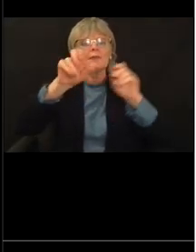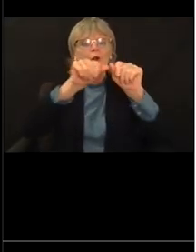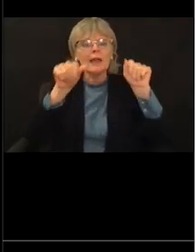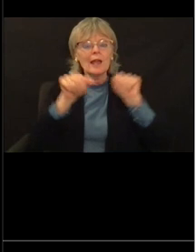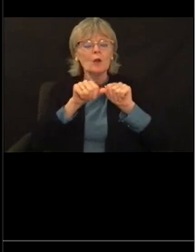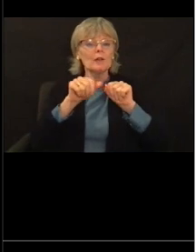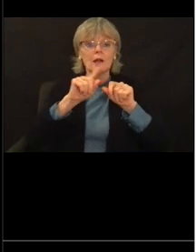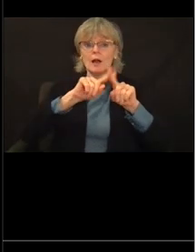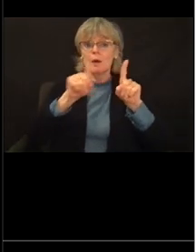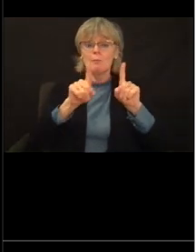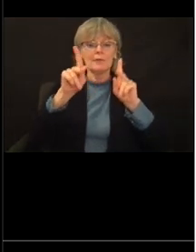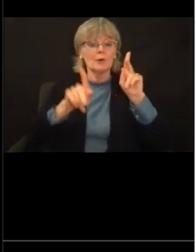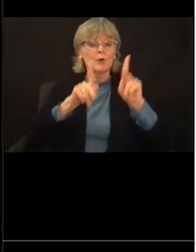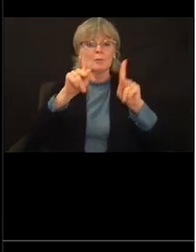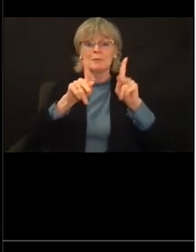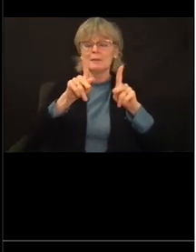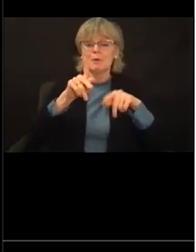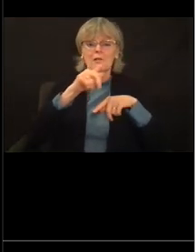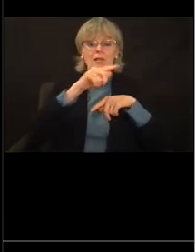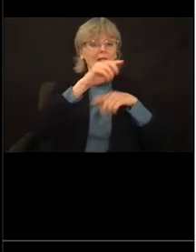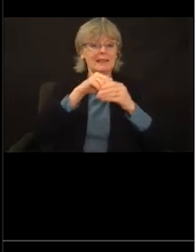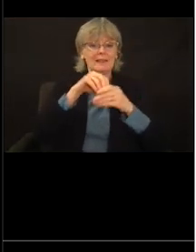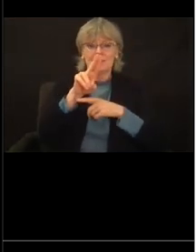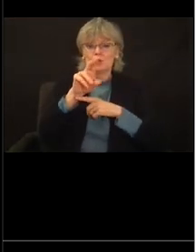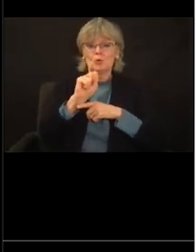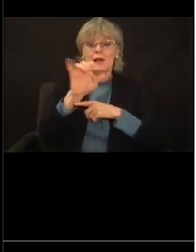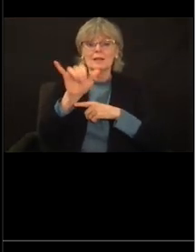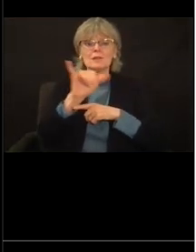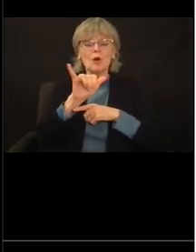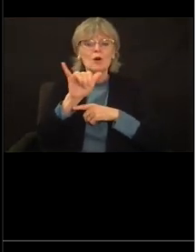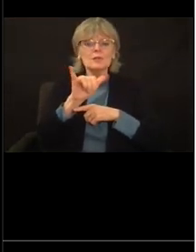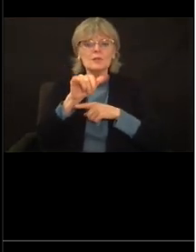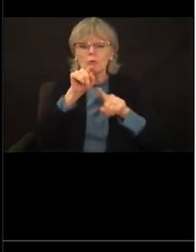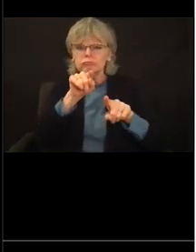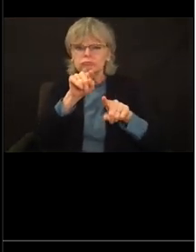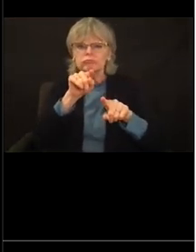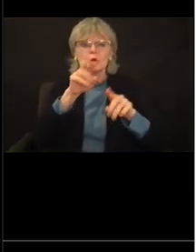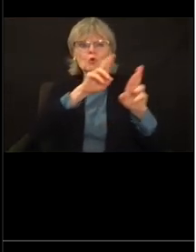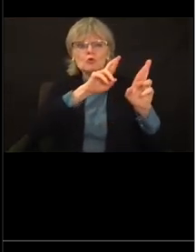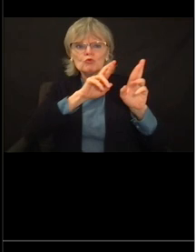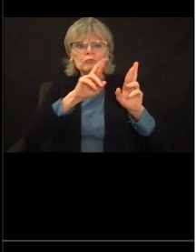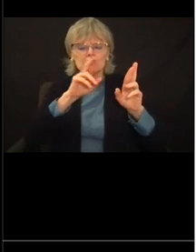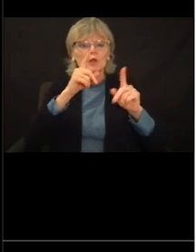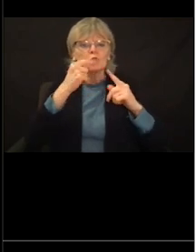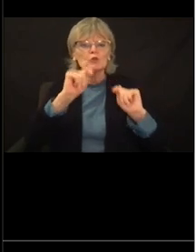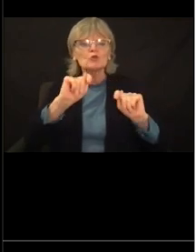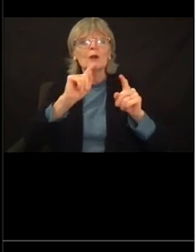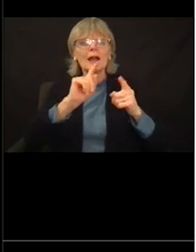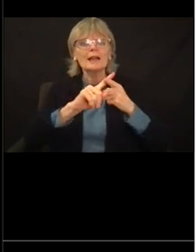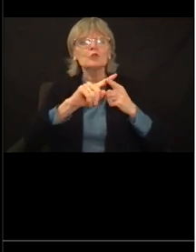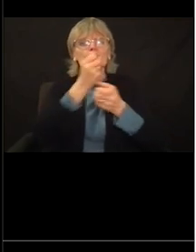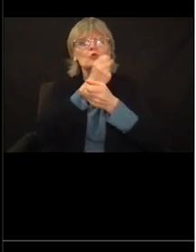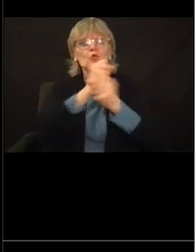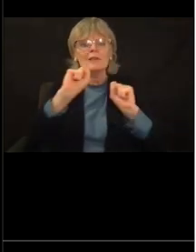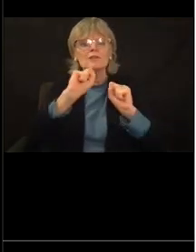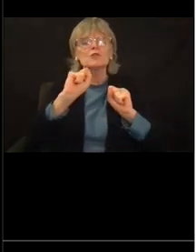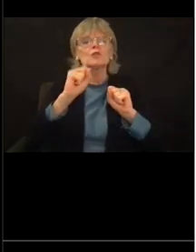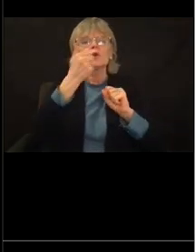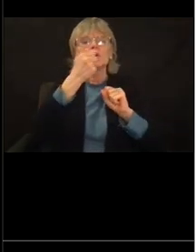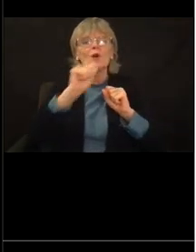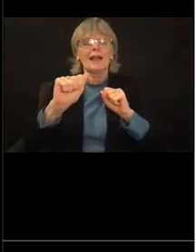all along the coastline in the US that are ready to rescue stranded and hurt marine animals. So you can find